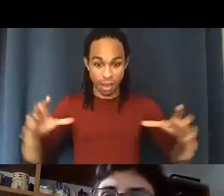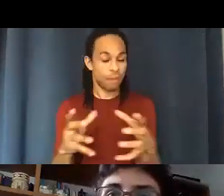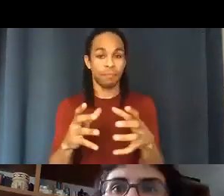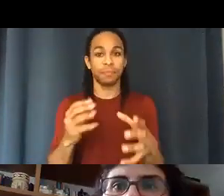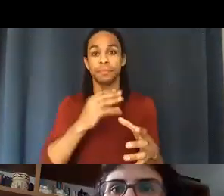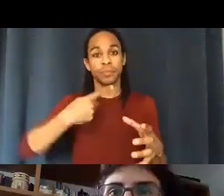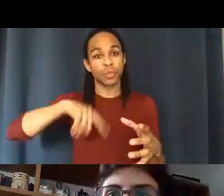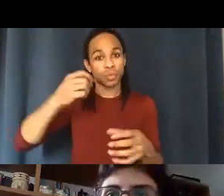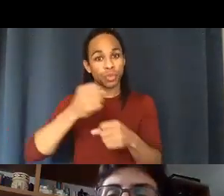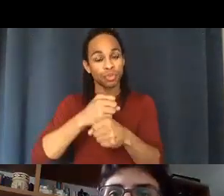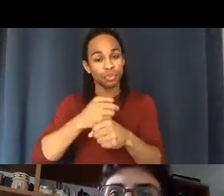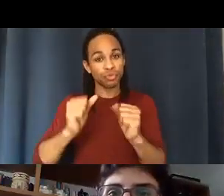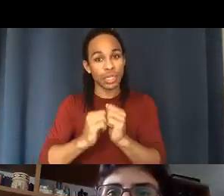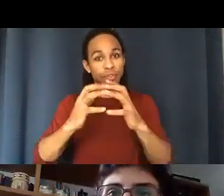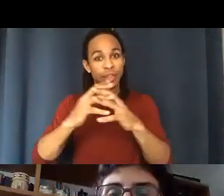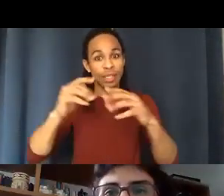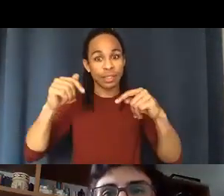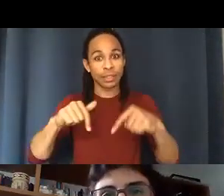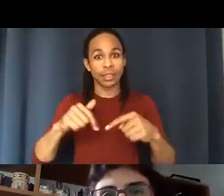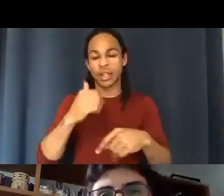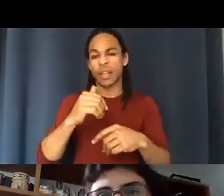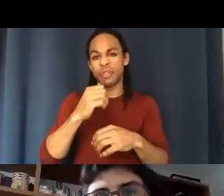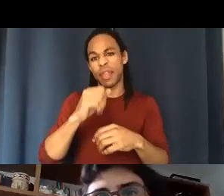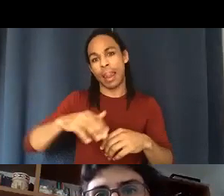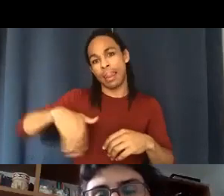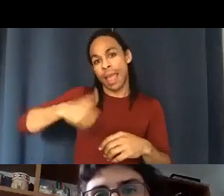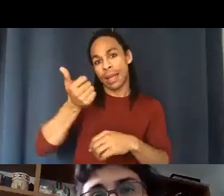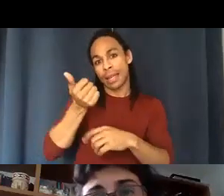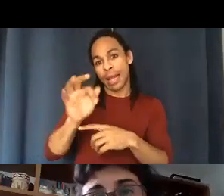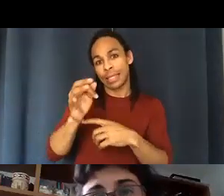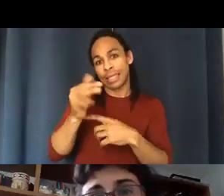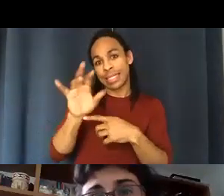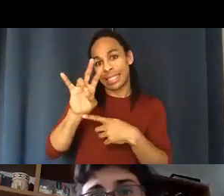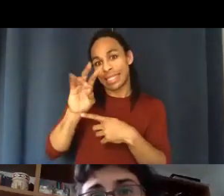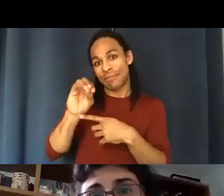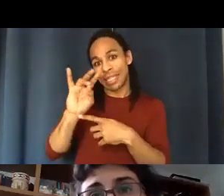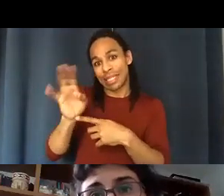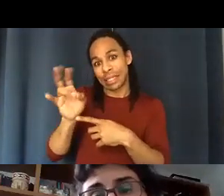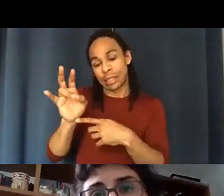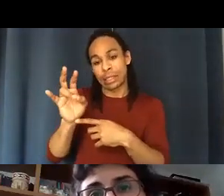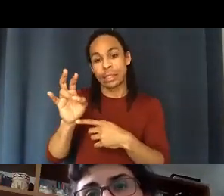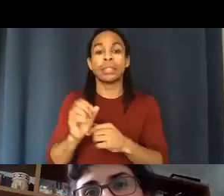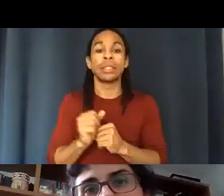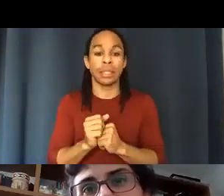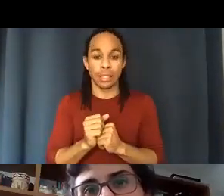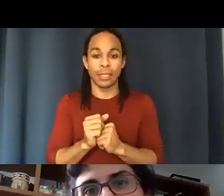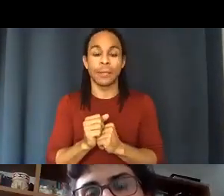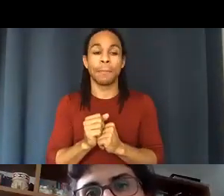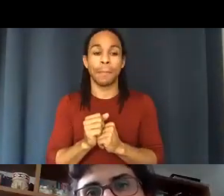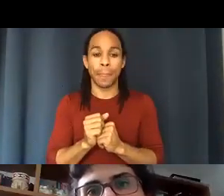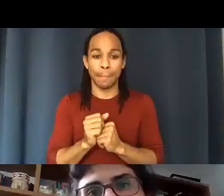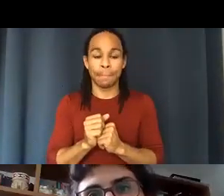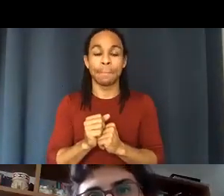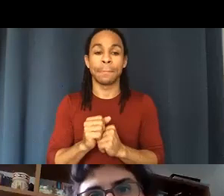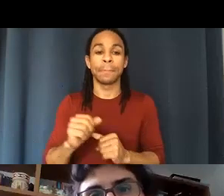of dictatorship in Brazil in the late 70s. And this is important for our discussion because this means that